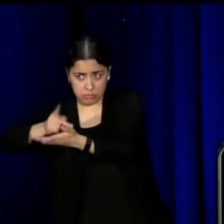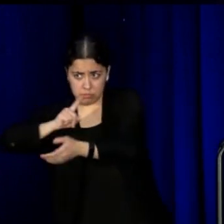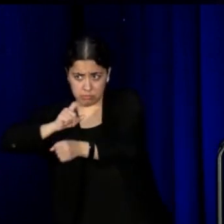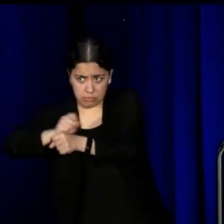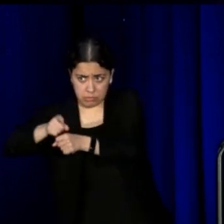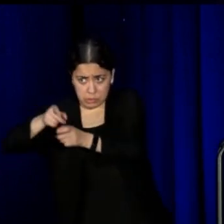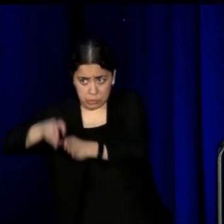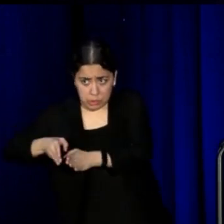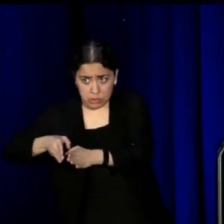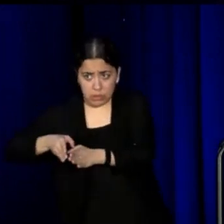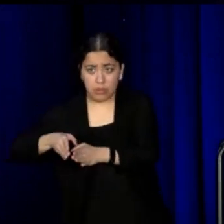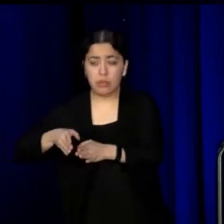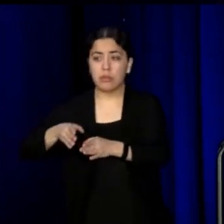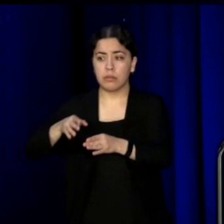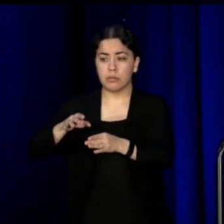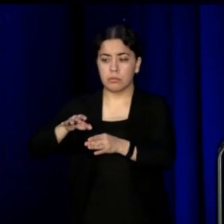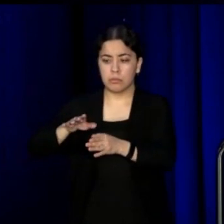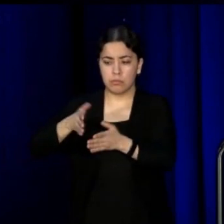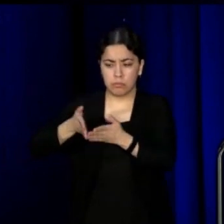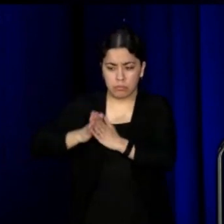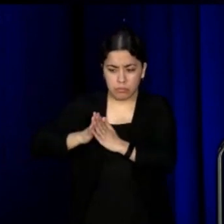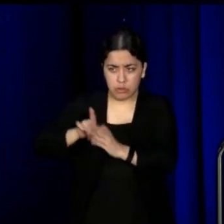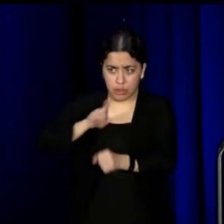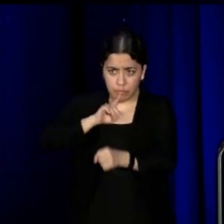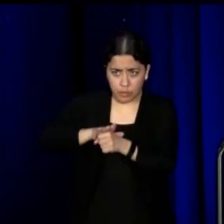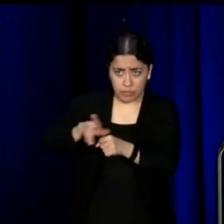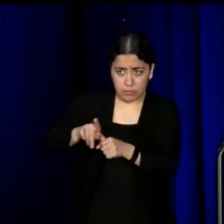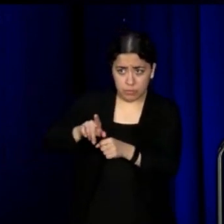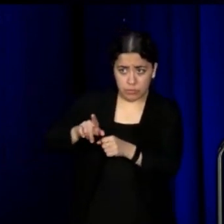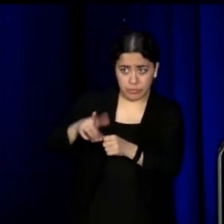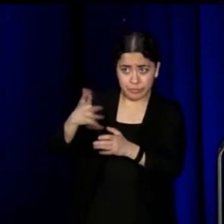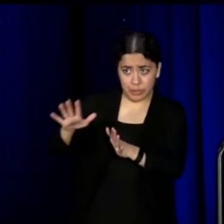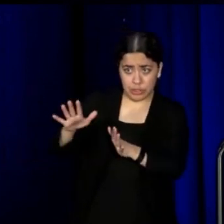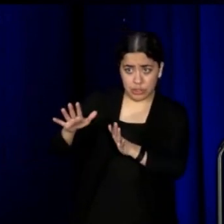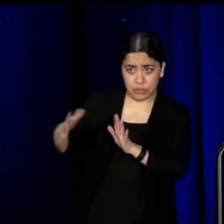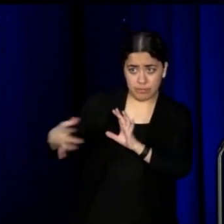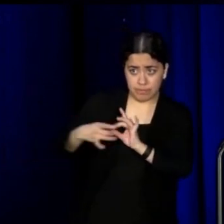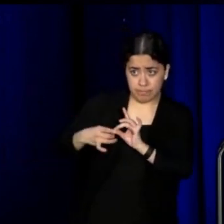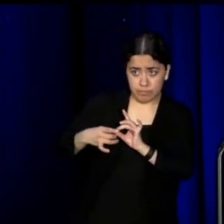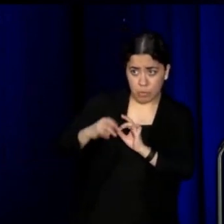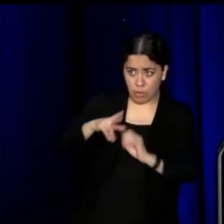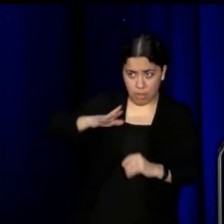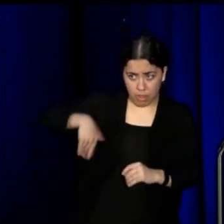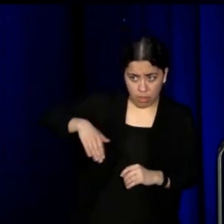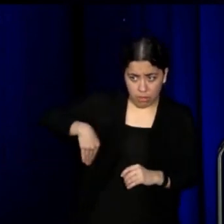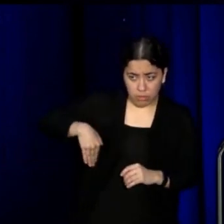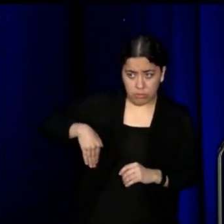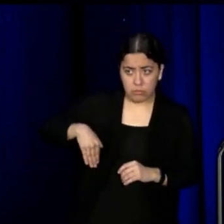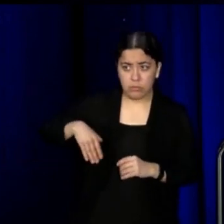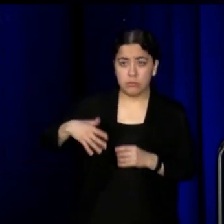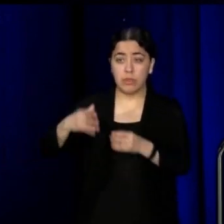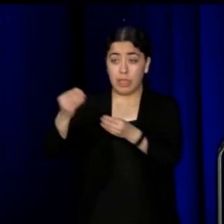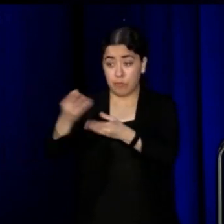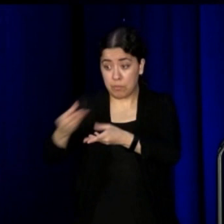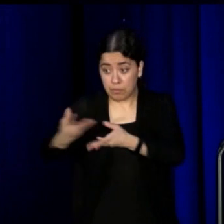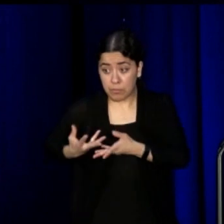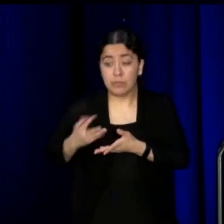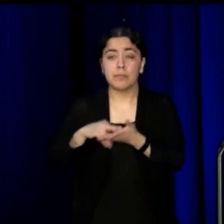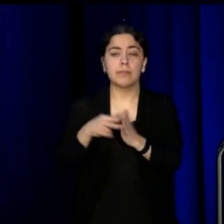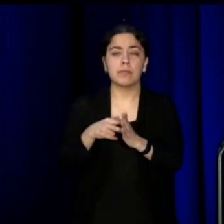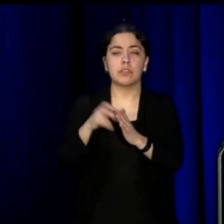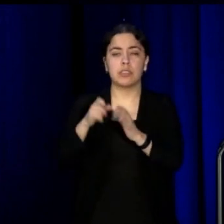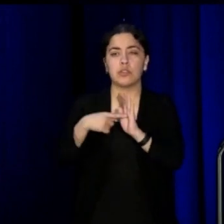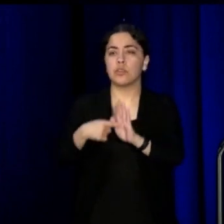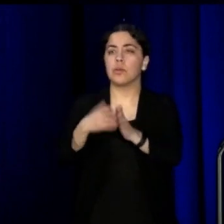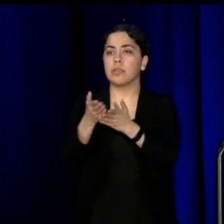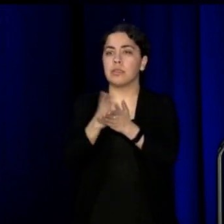you can confirm if that user is subscribed or not, and you can show some gated content. You can run this code,